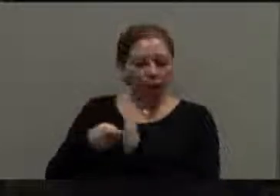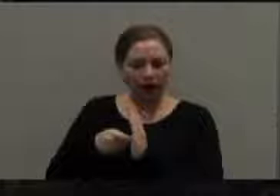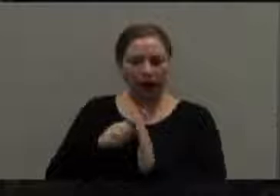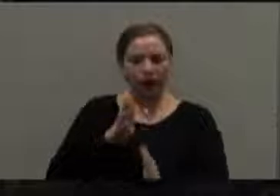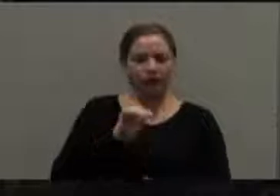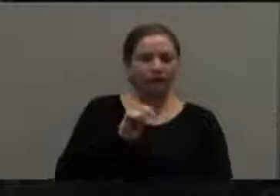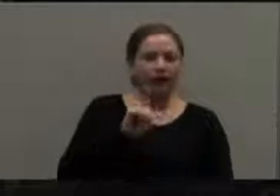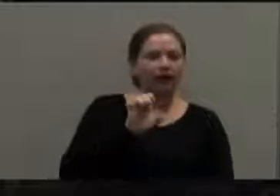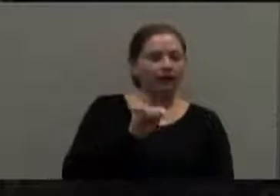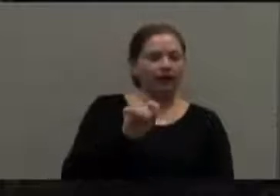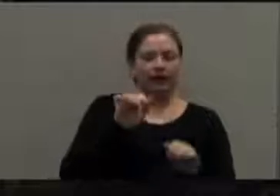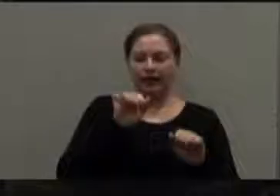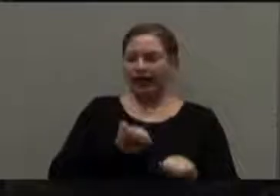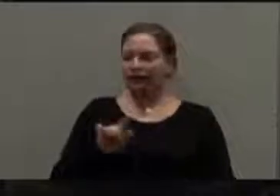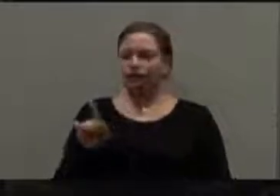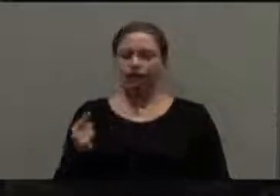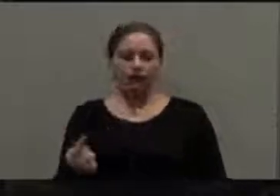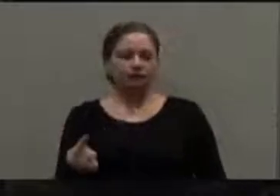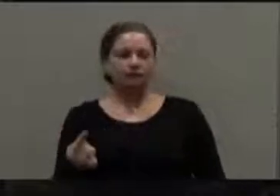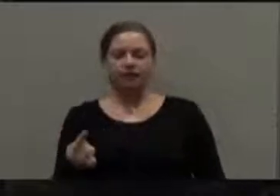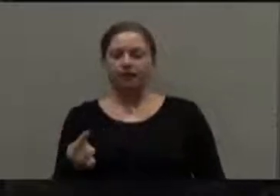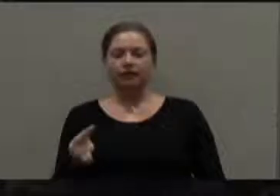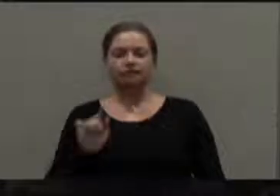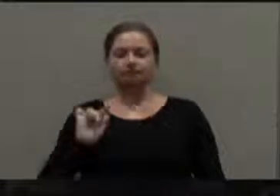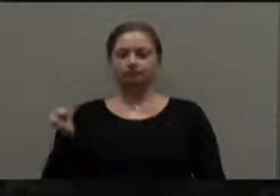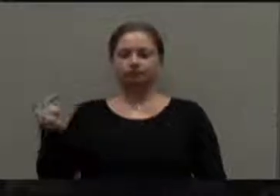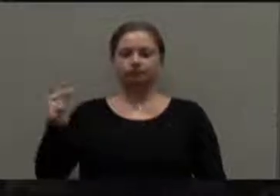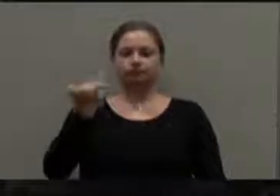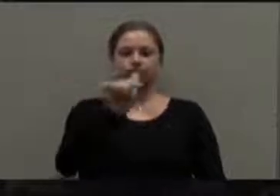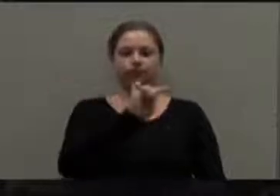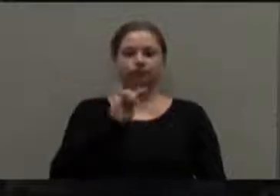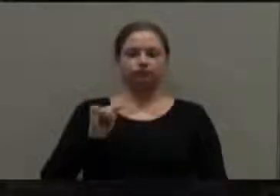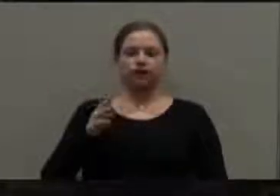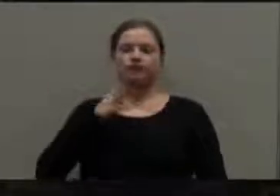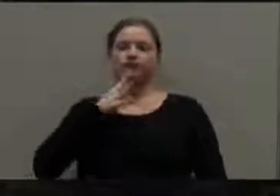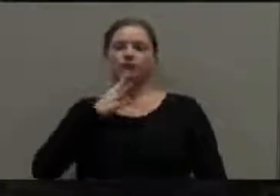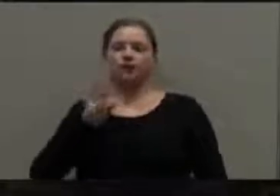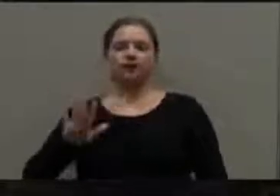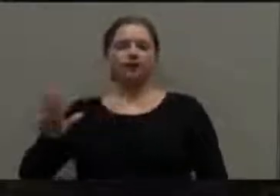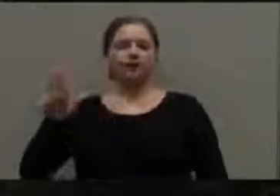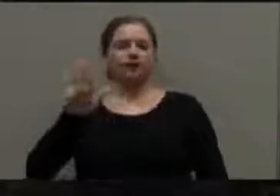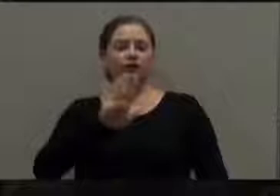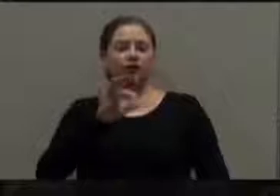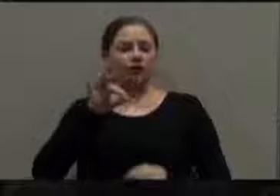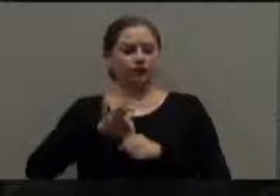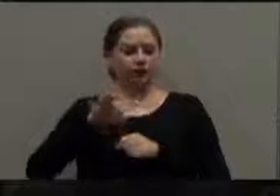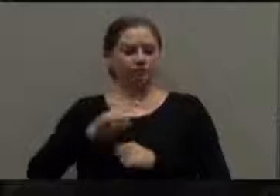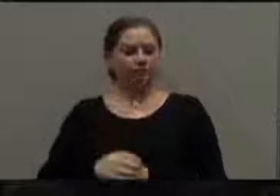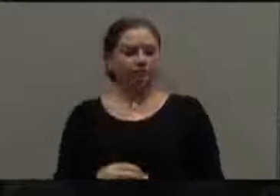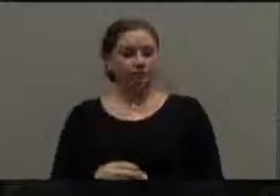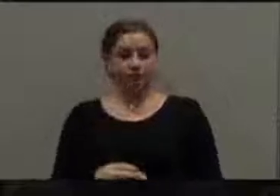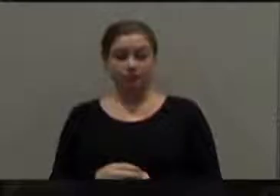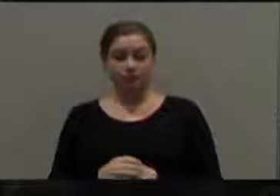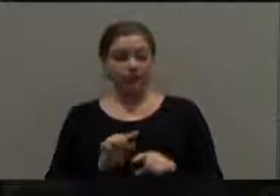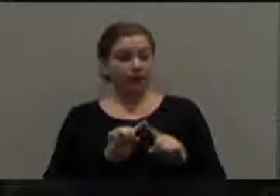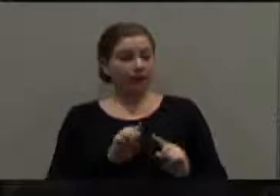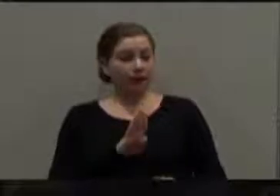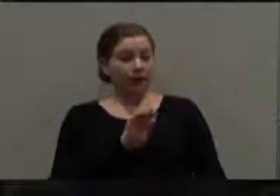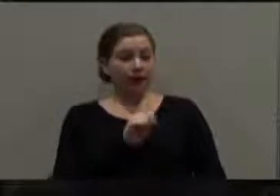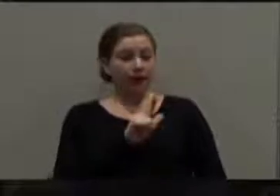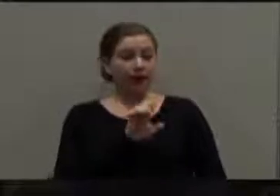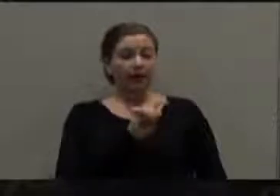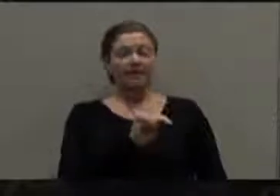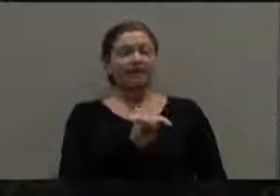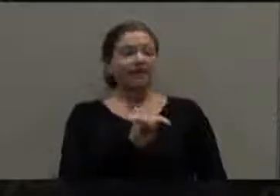majority vote or by general consent. Such motions are undebatable. Voting by ballot is rarely used,